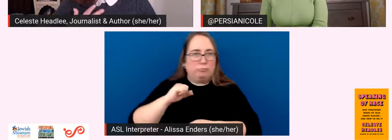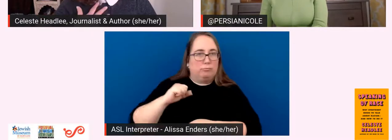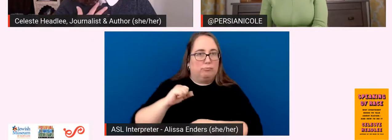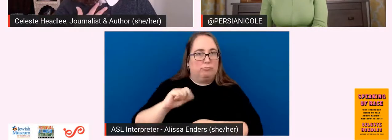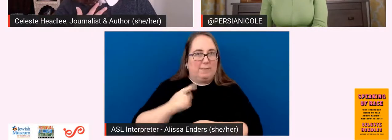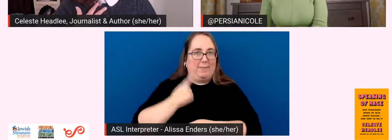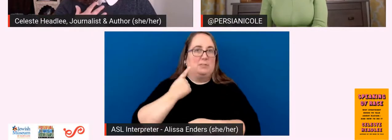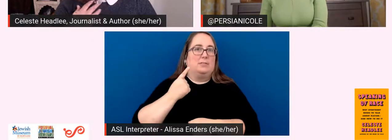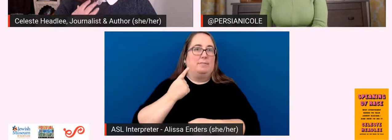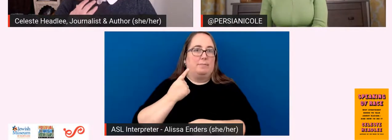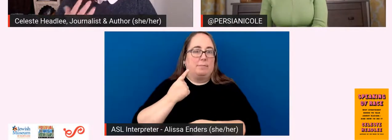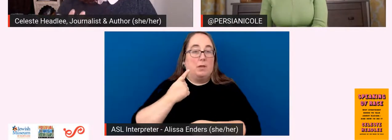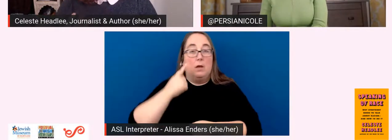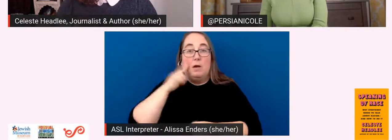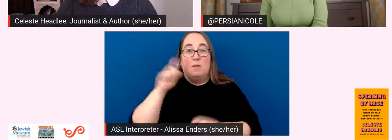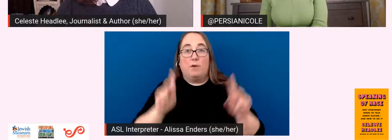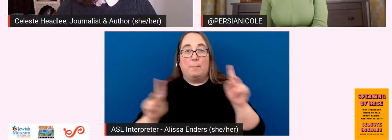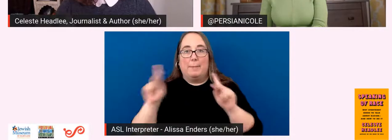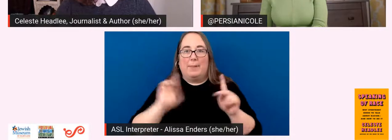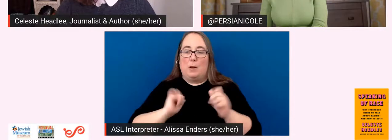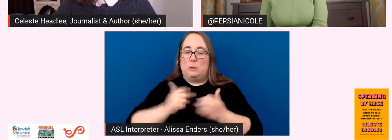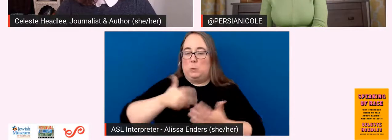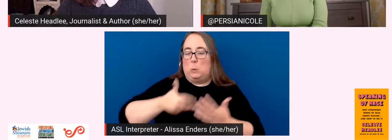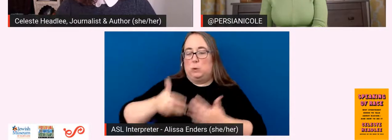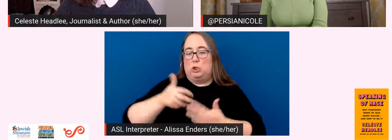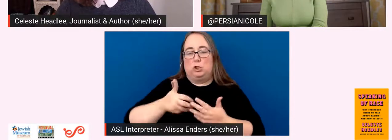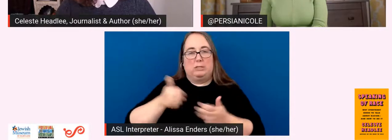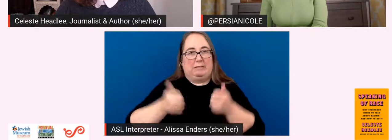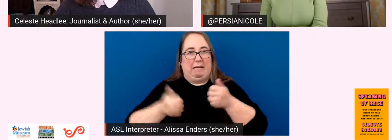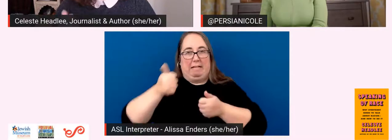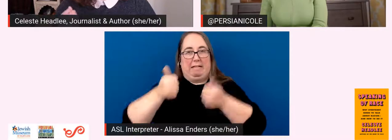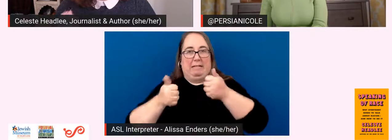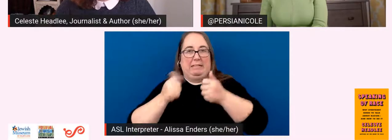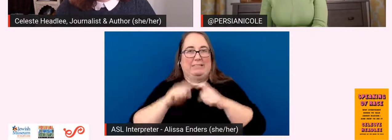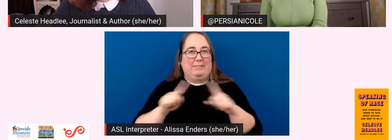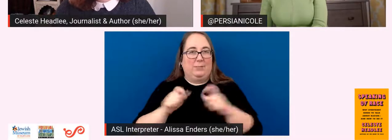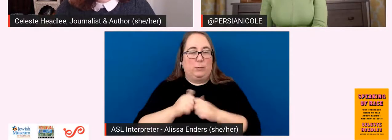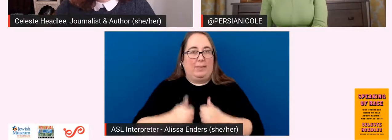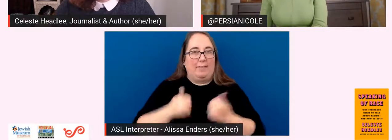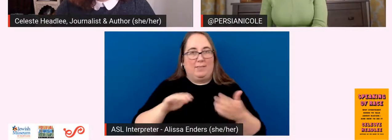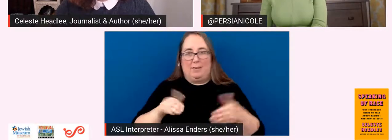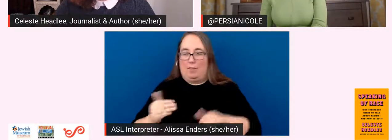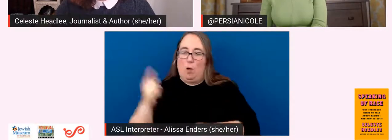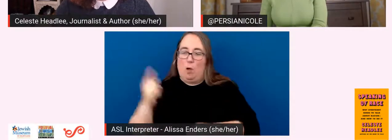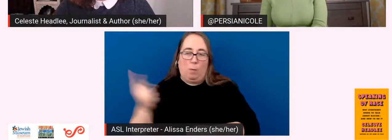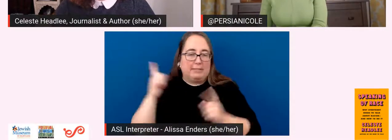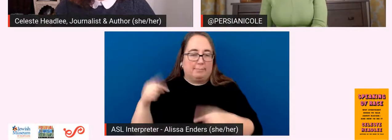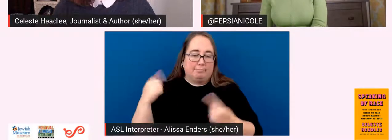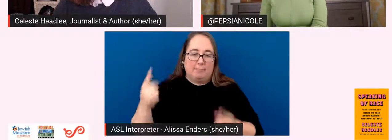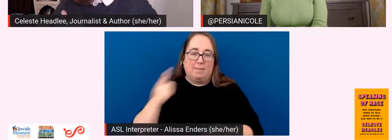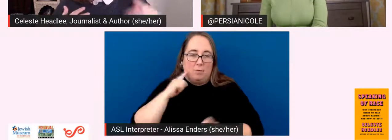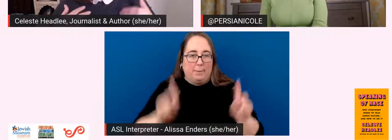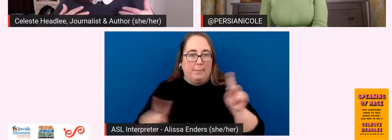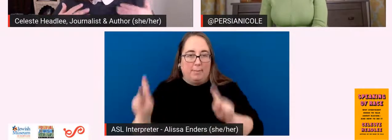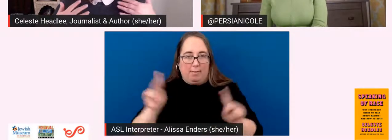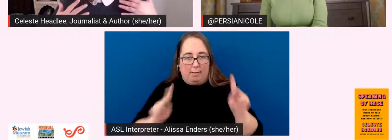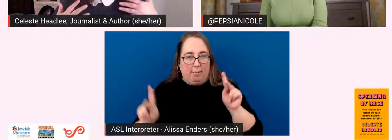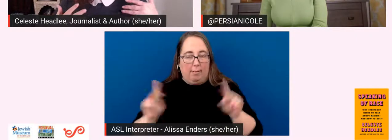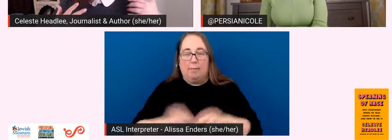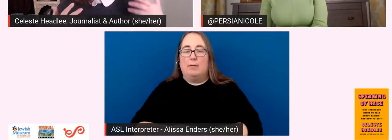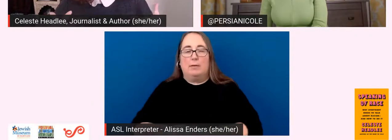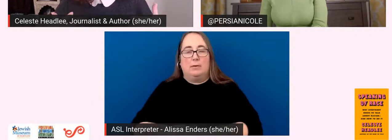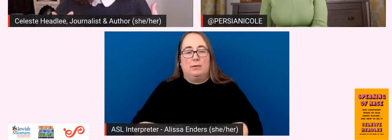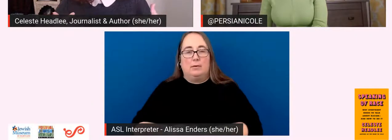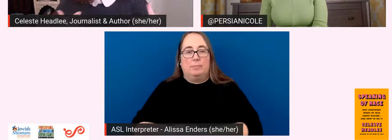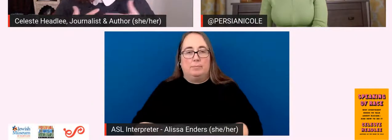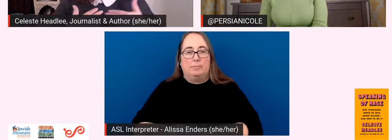know, yeah. for human beings, our social standing is the difference between life and death. It has always been so for human beings. Humans